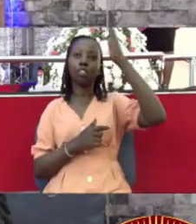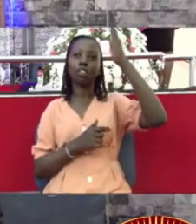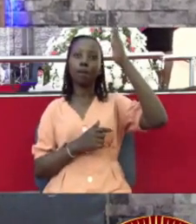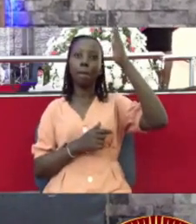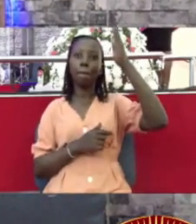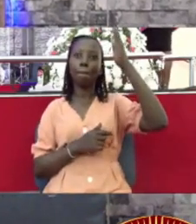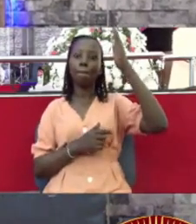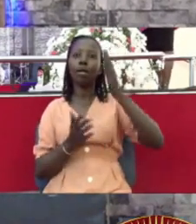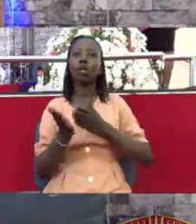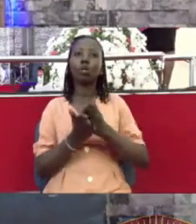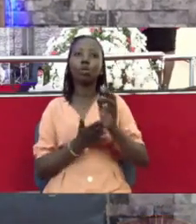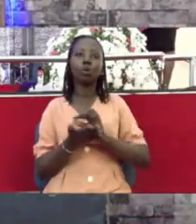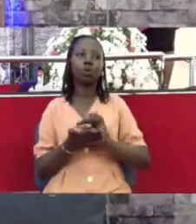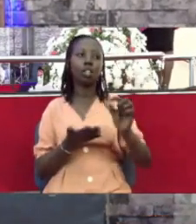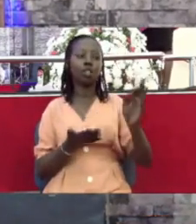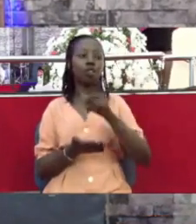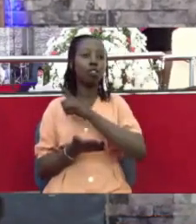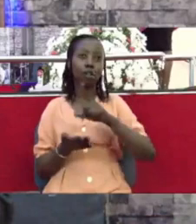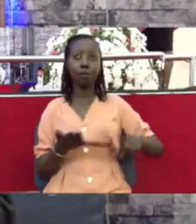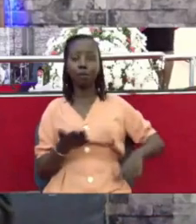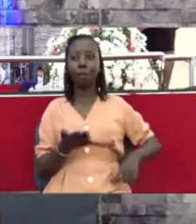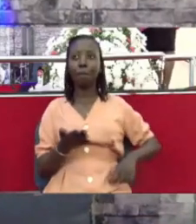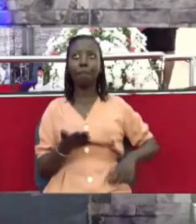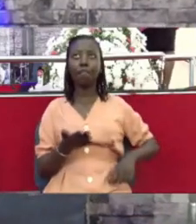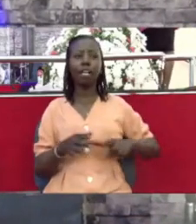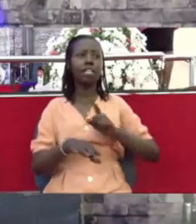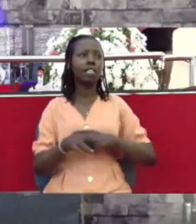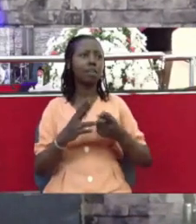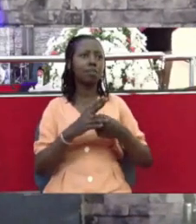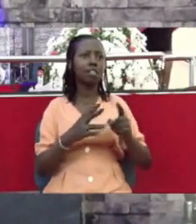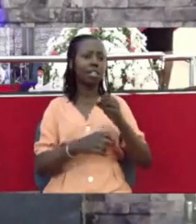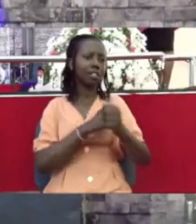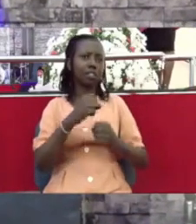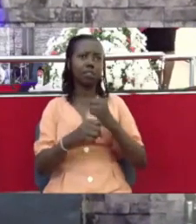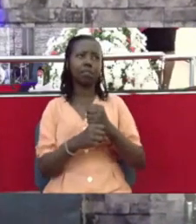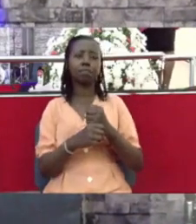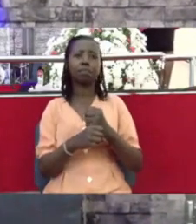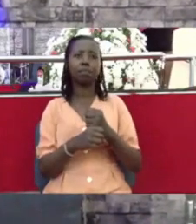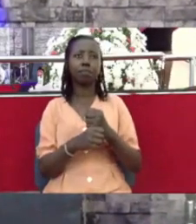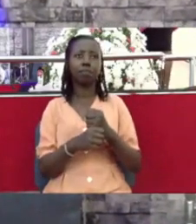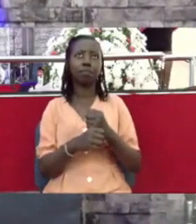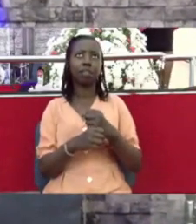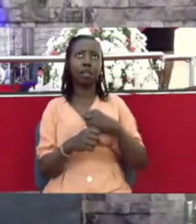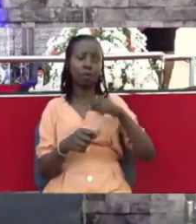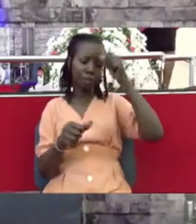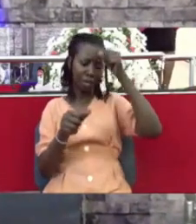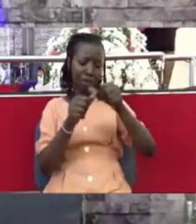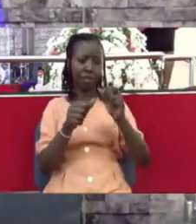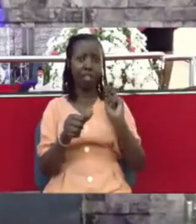And by the grace of God, when we began the year, I reminded us